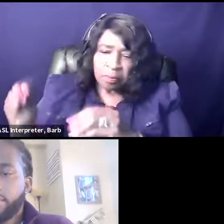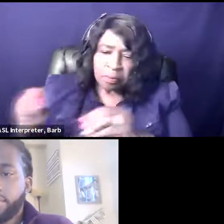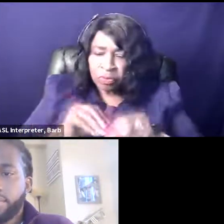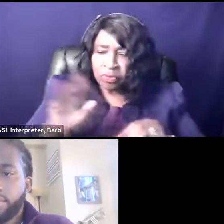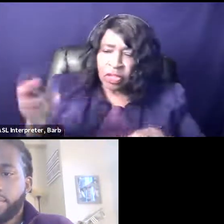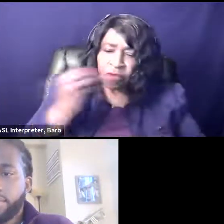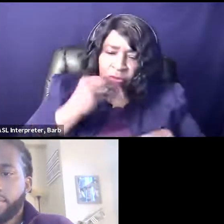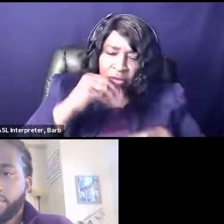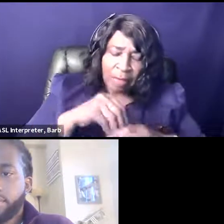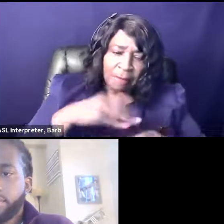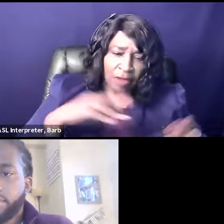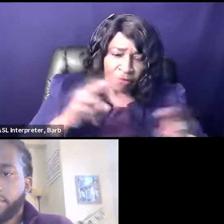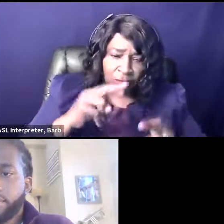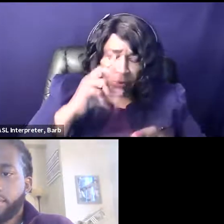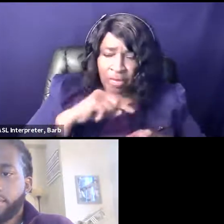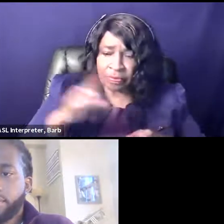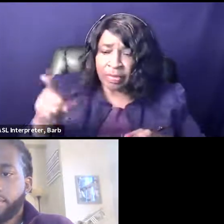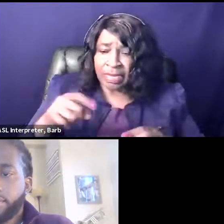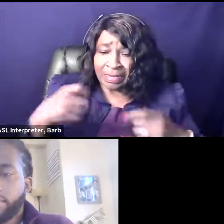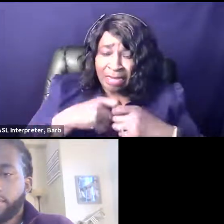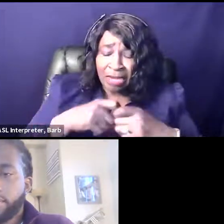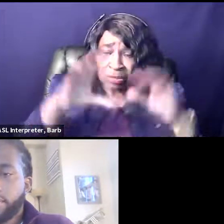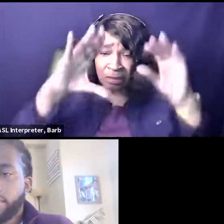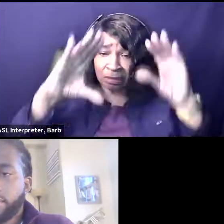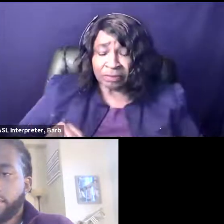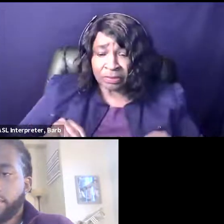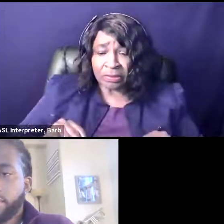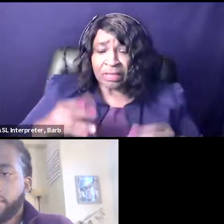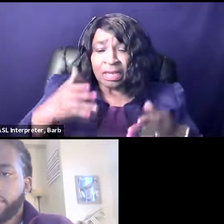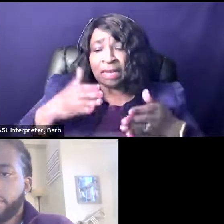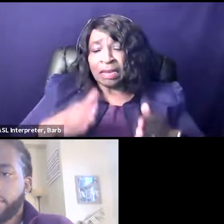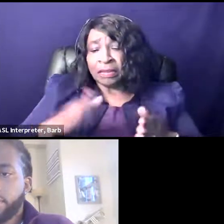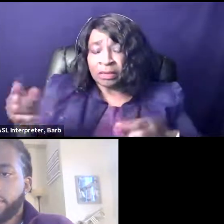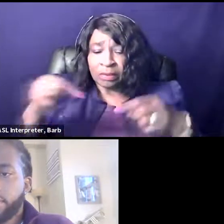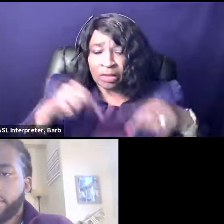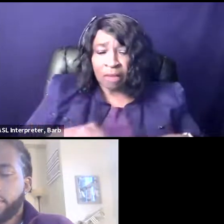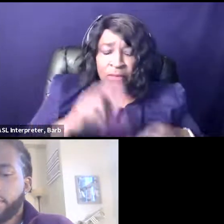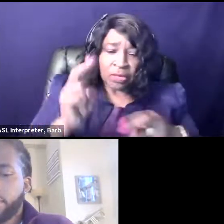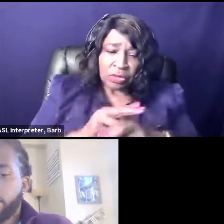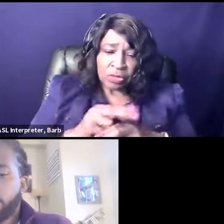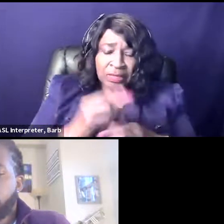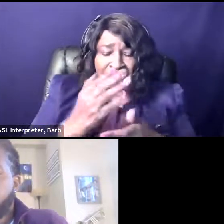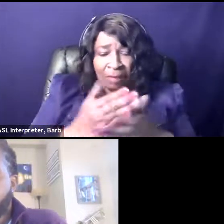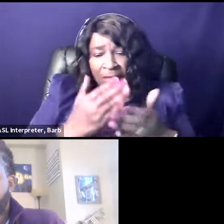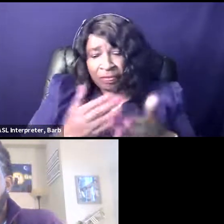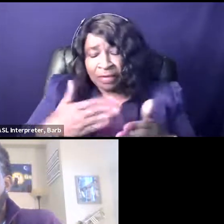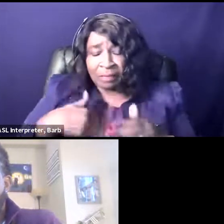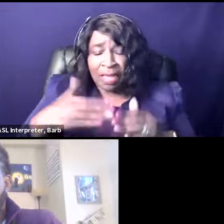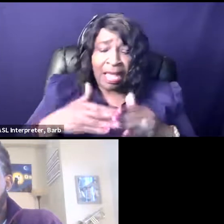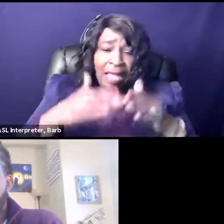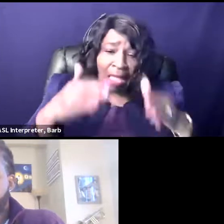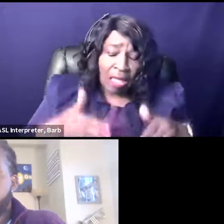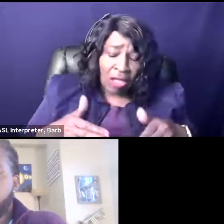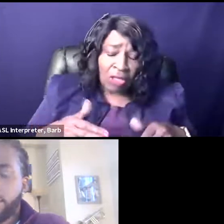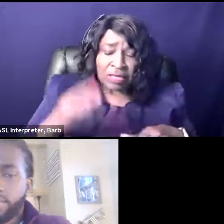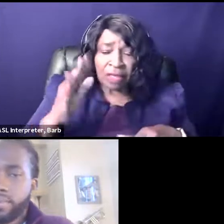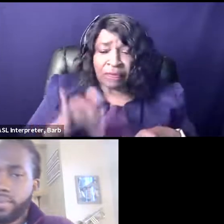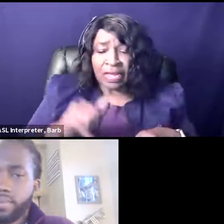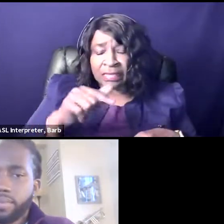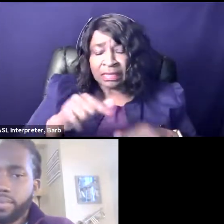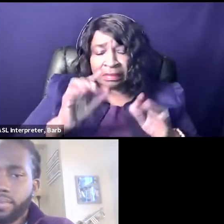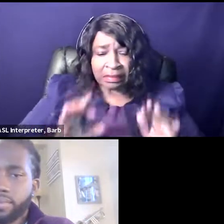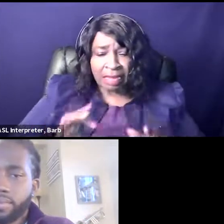refrigerator because their power was turned off, or, let them come over and use appliances at my house. And so there's this,